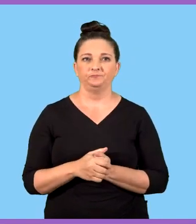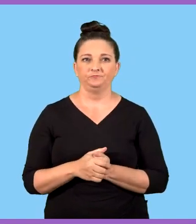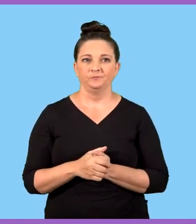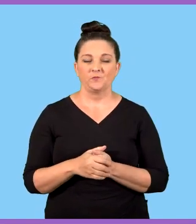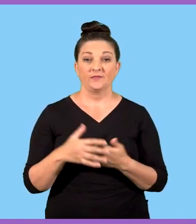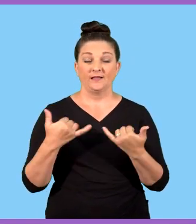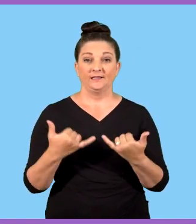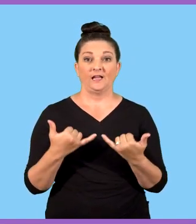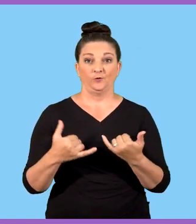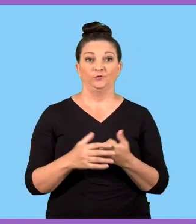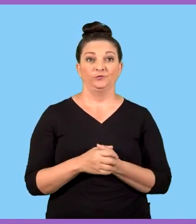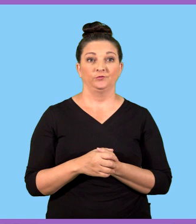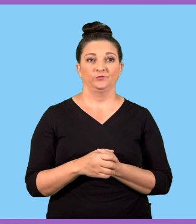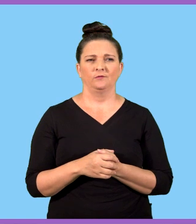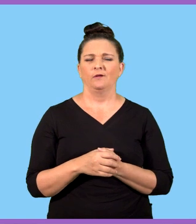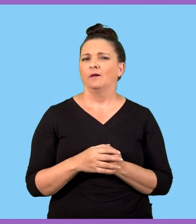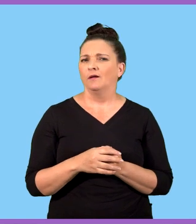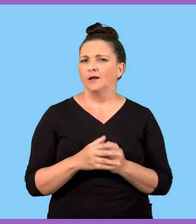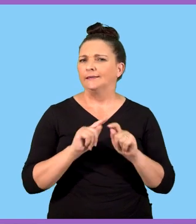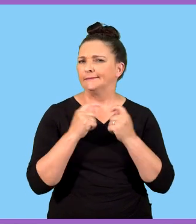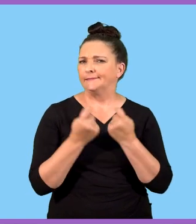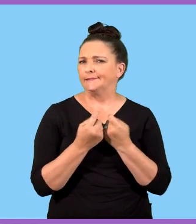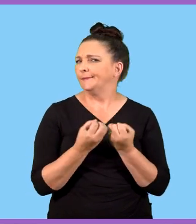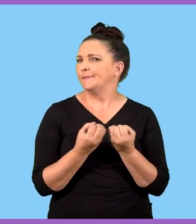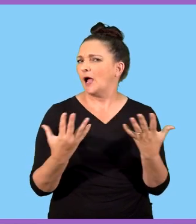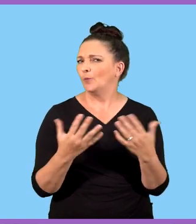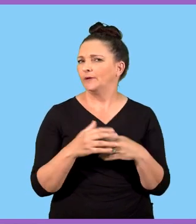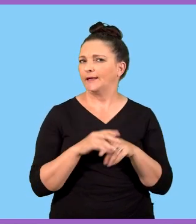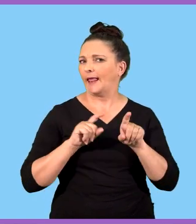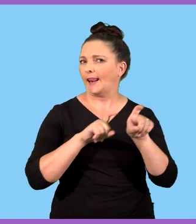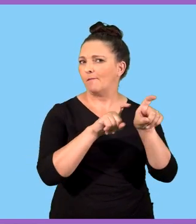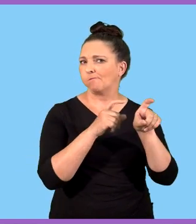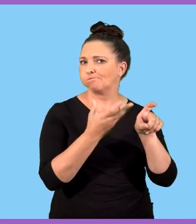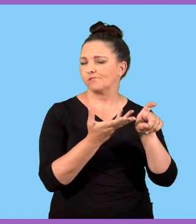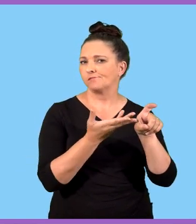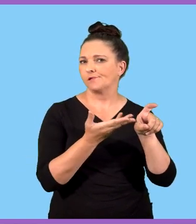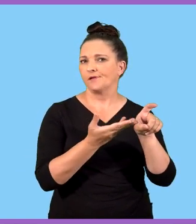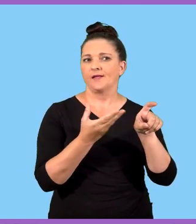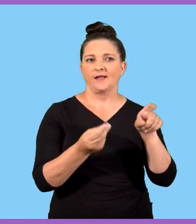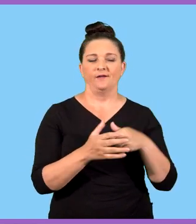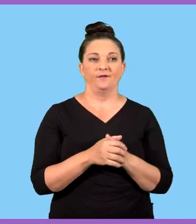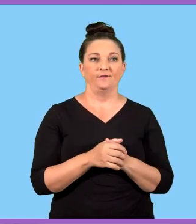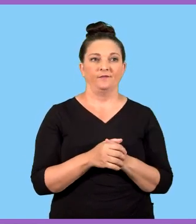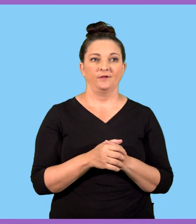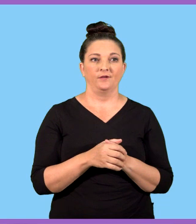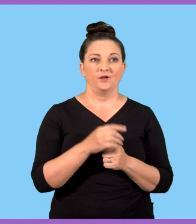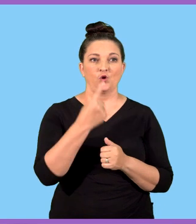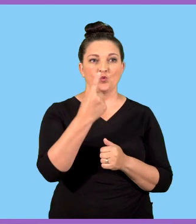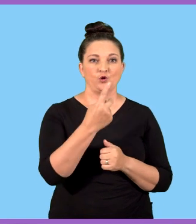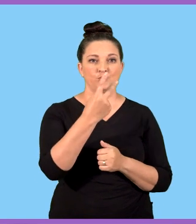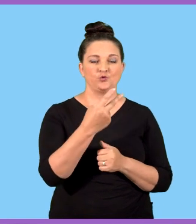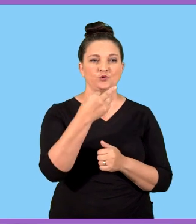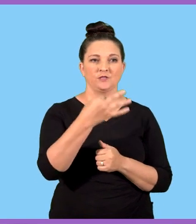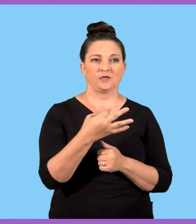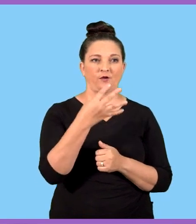So, looking at that now, how many teams do we have on the Premiership League? I count down from 1,